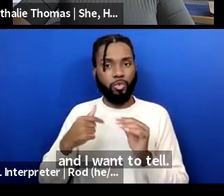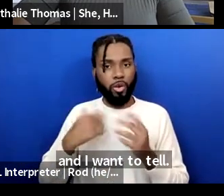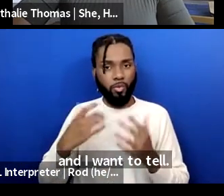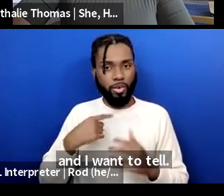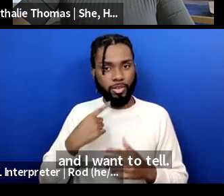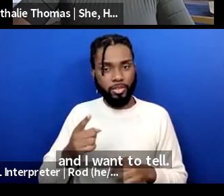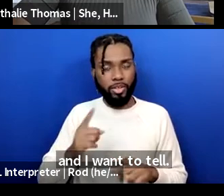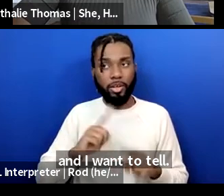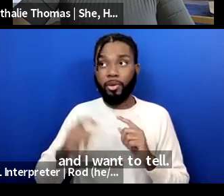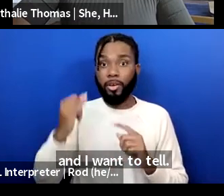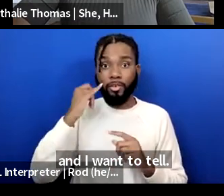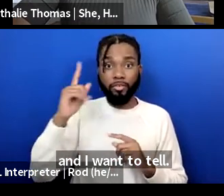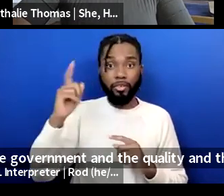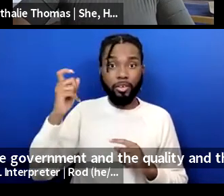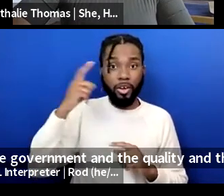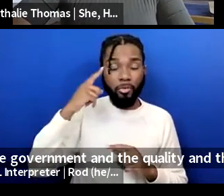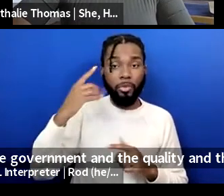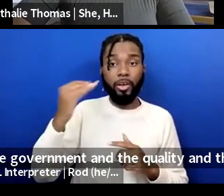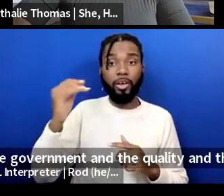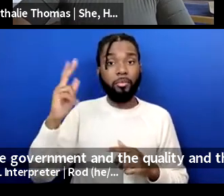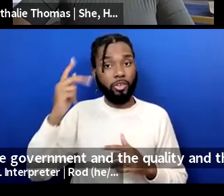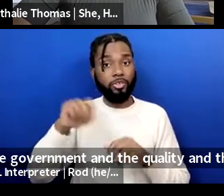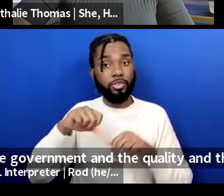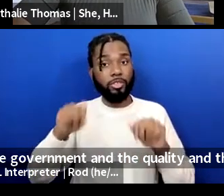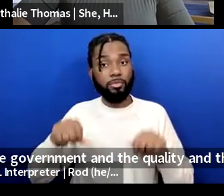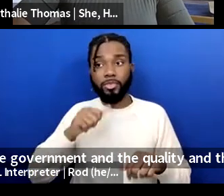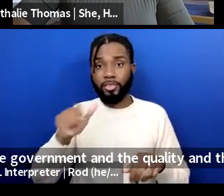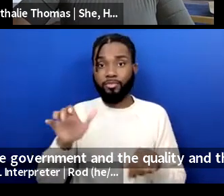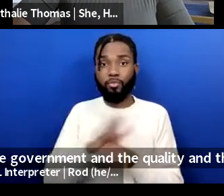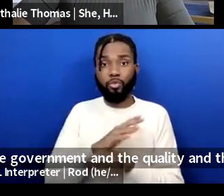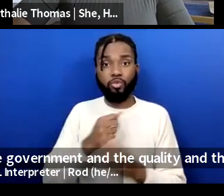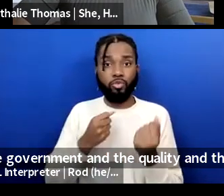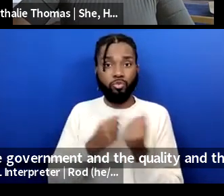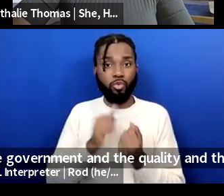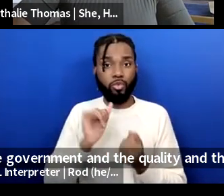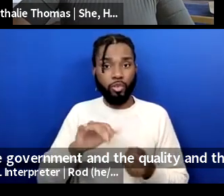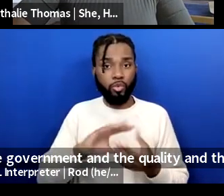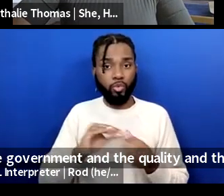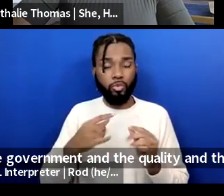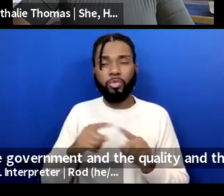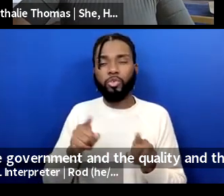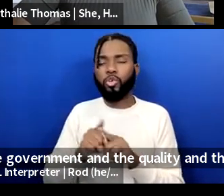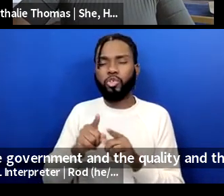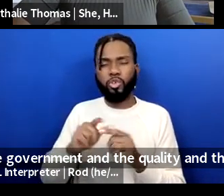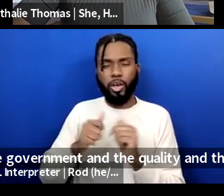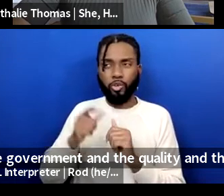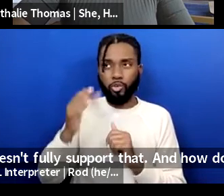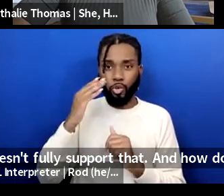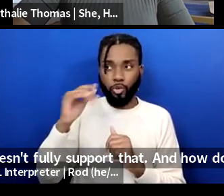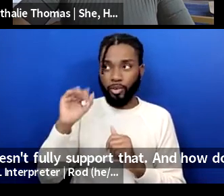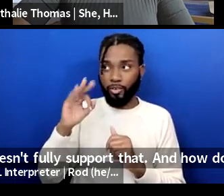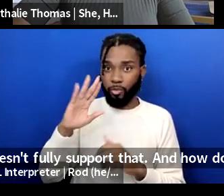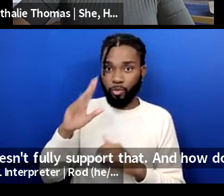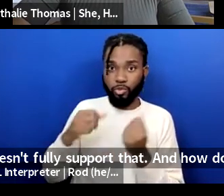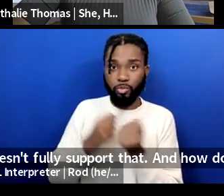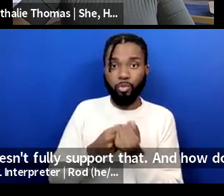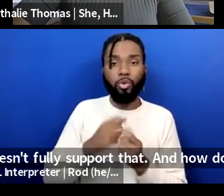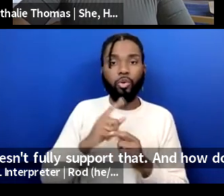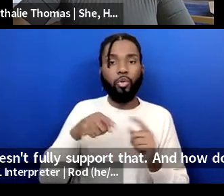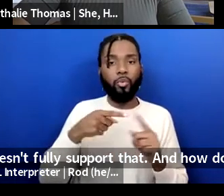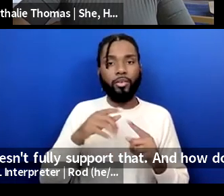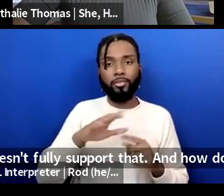and the political system doesn't fully support that, and how do you know what is supported when the myth is something